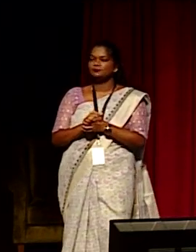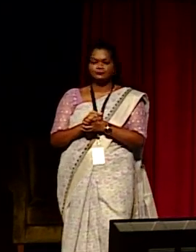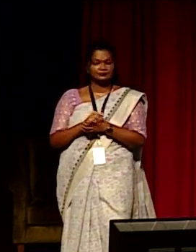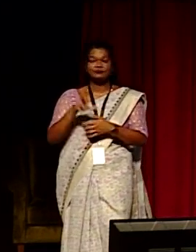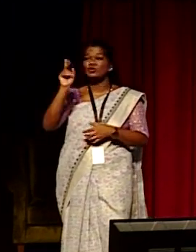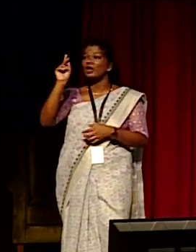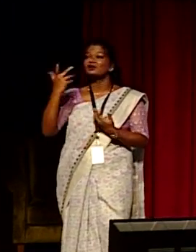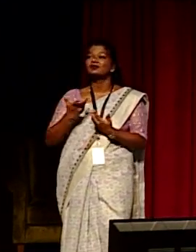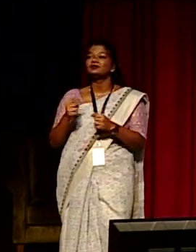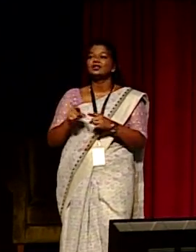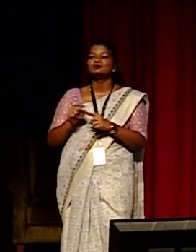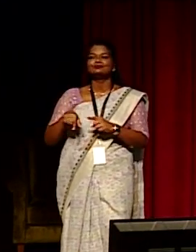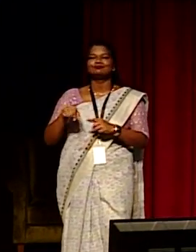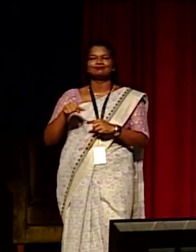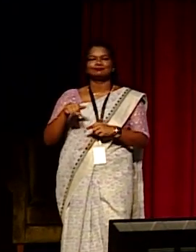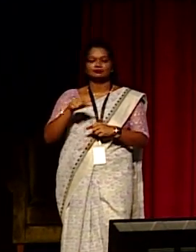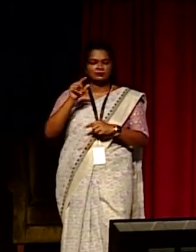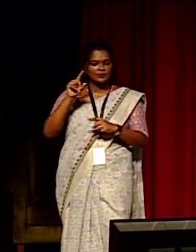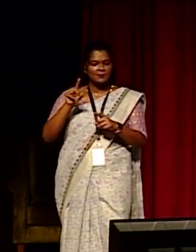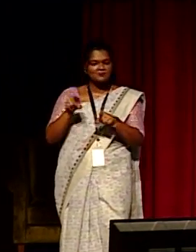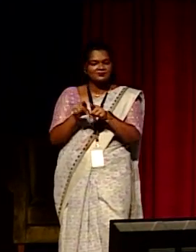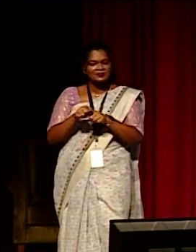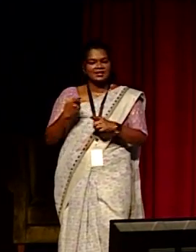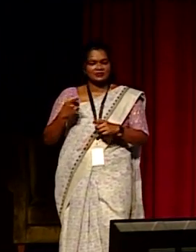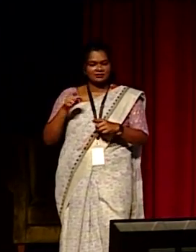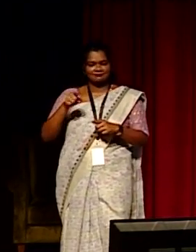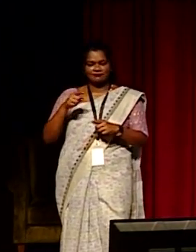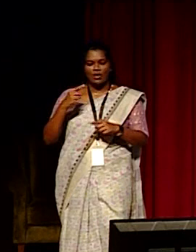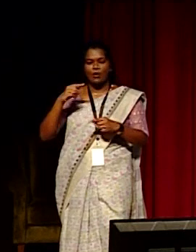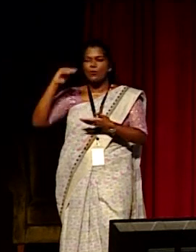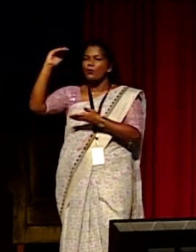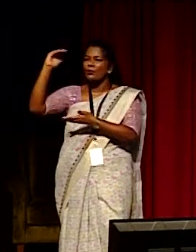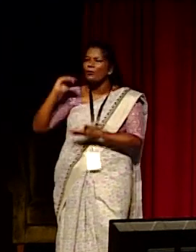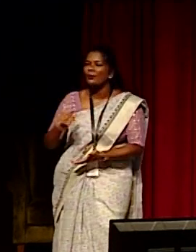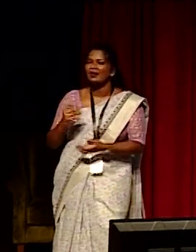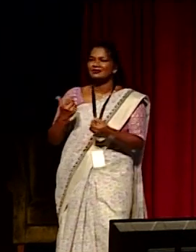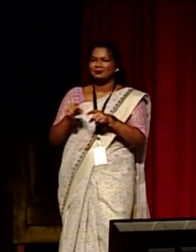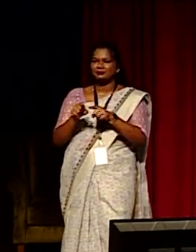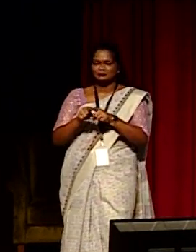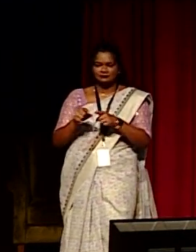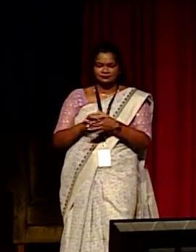The second part of a prosthetic limb, a lower extremity prosthetic limb, is the socket and shank.